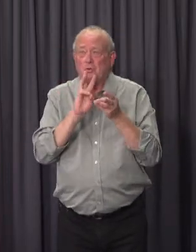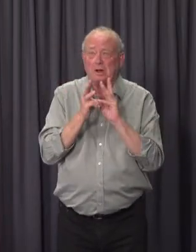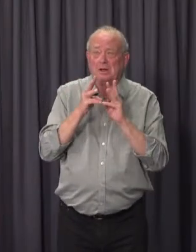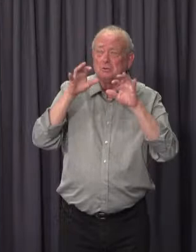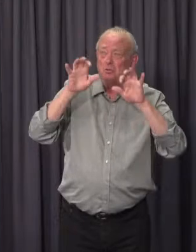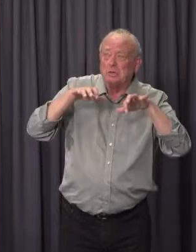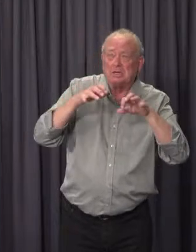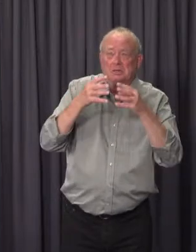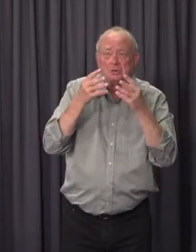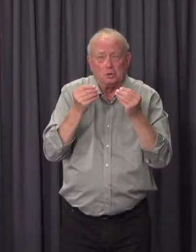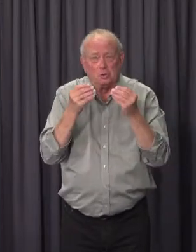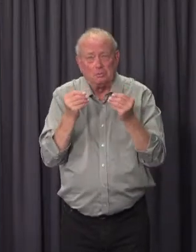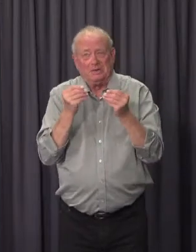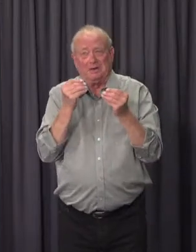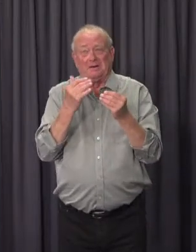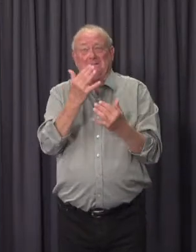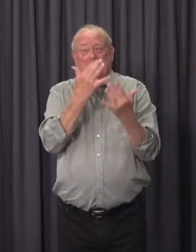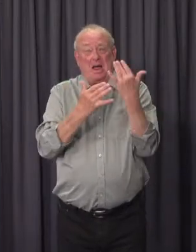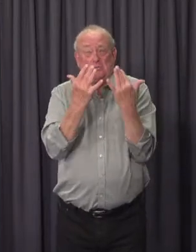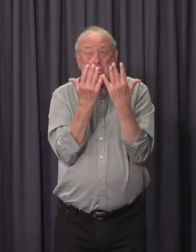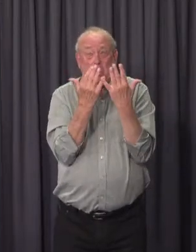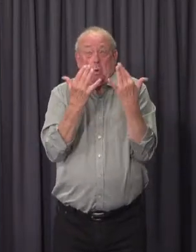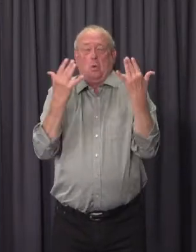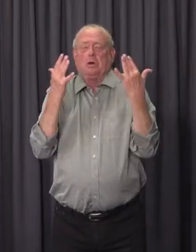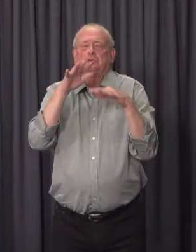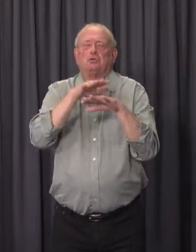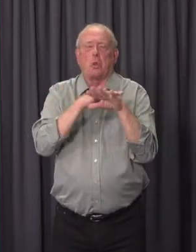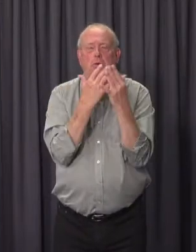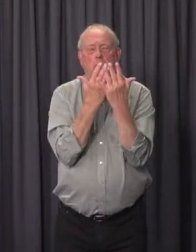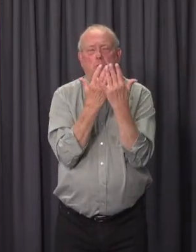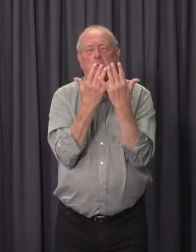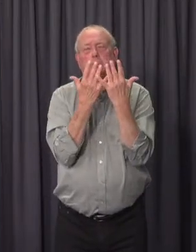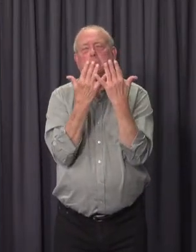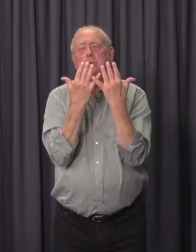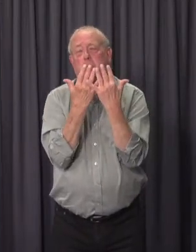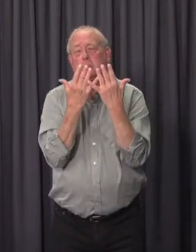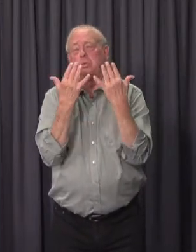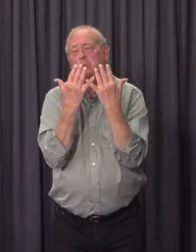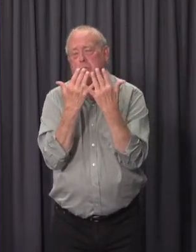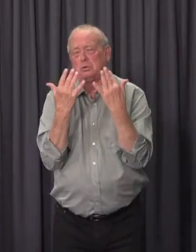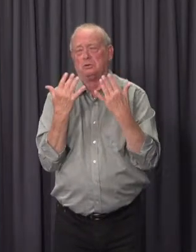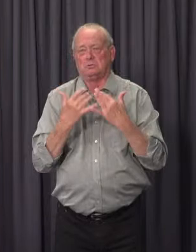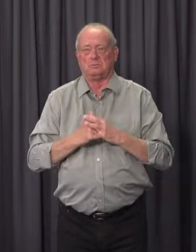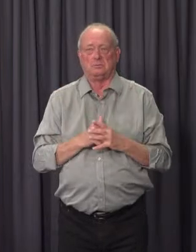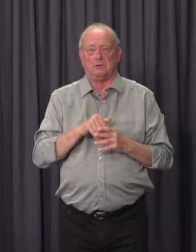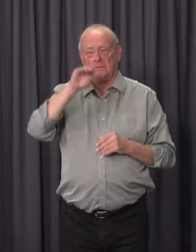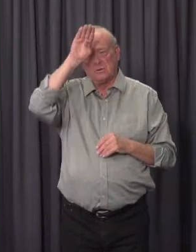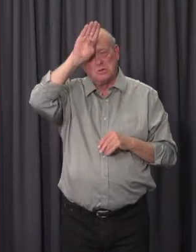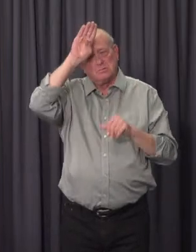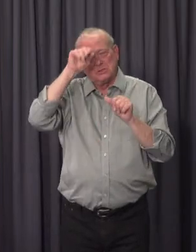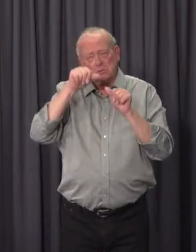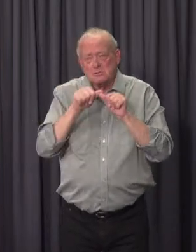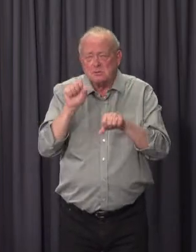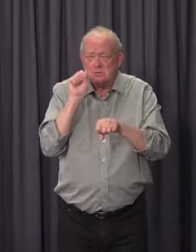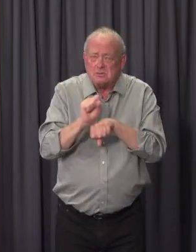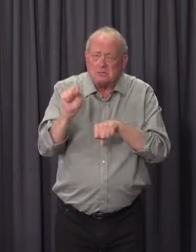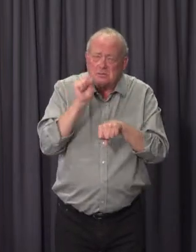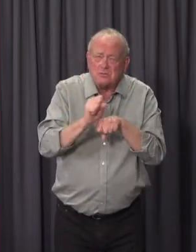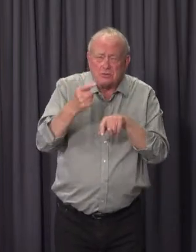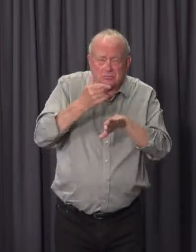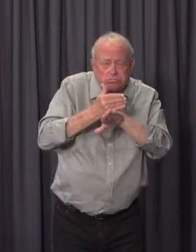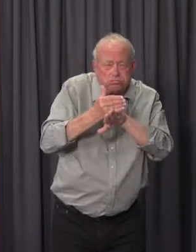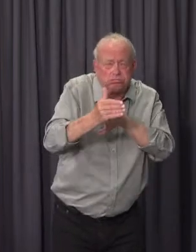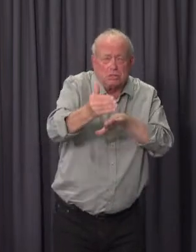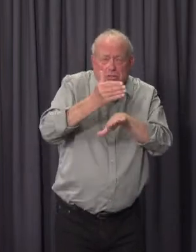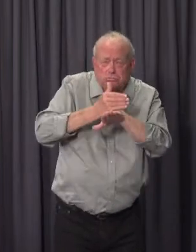on the landscape. They've continued to build and reinforce fire breaks near communities and work on extinguishing hot spots